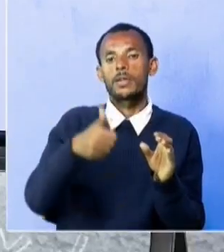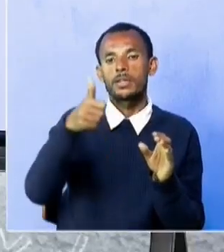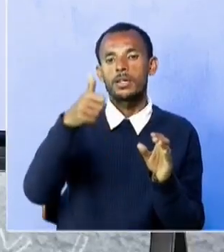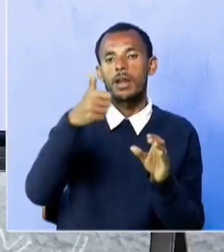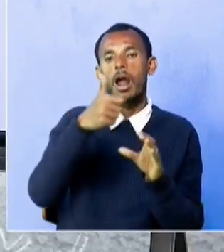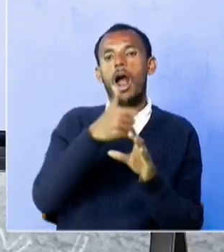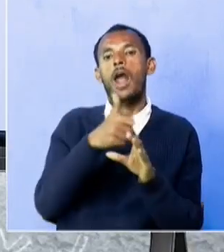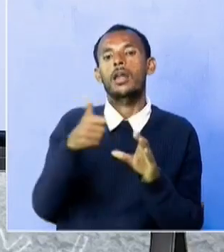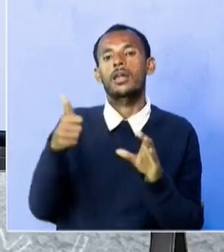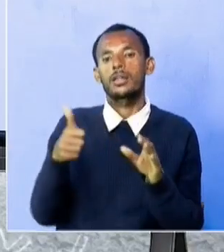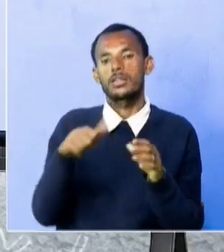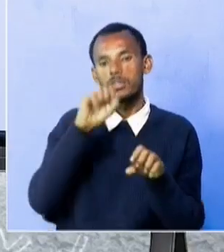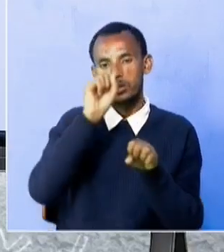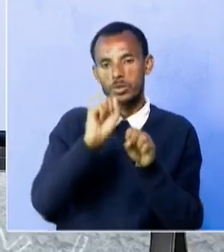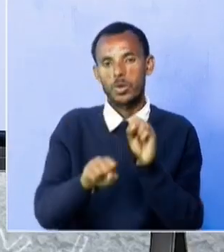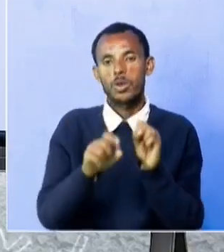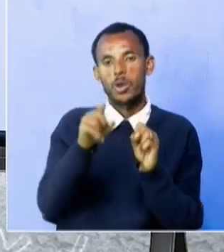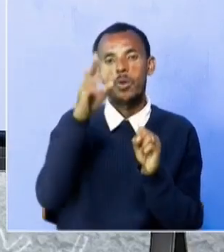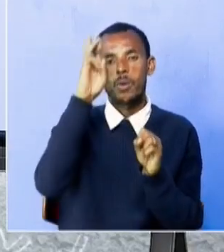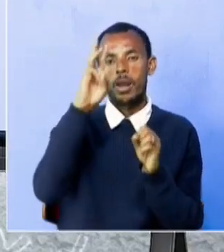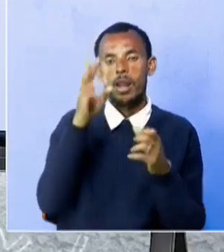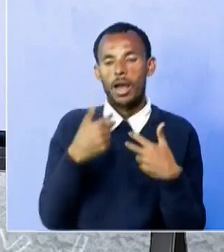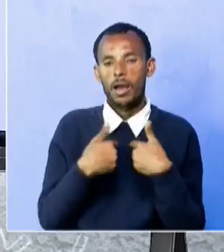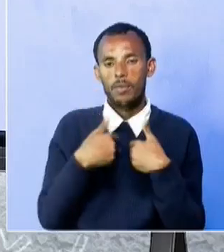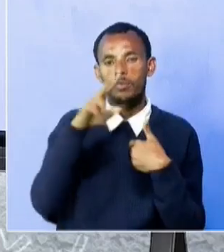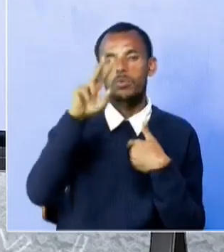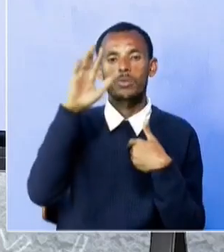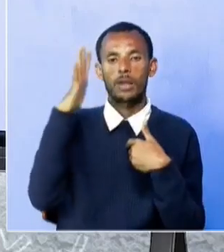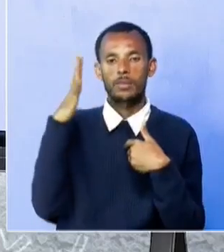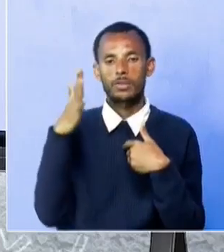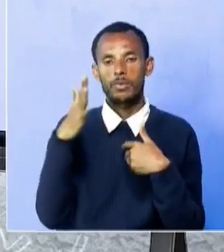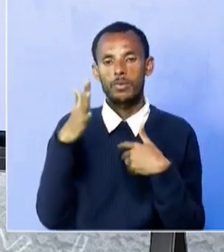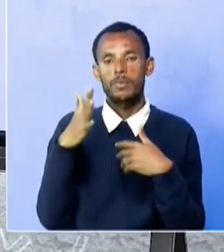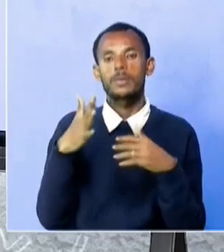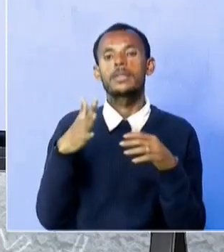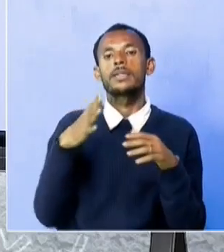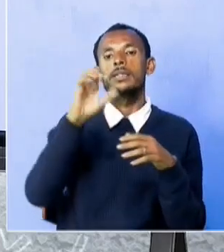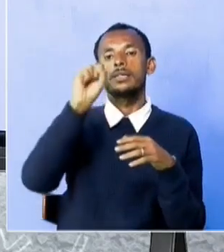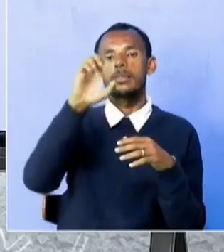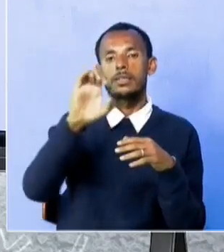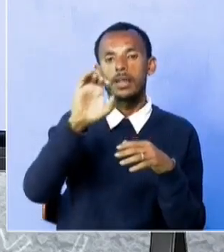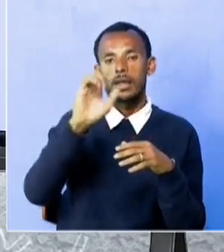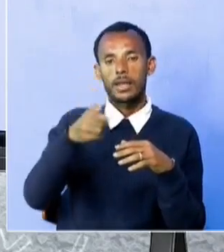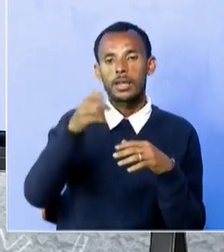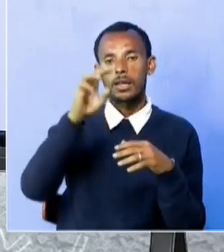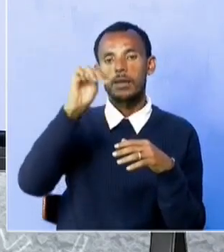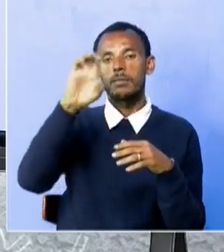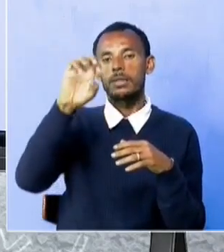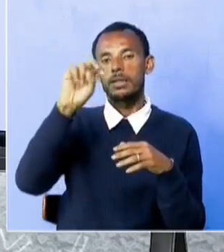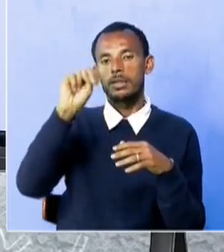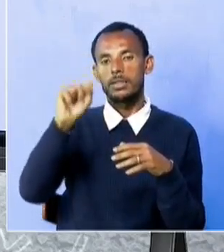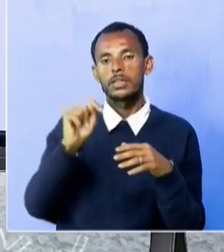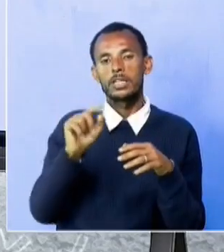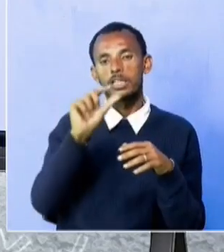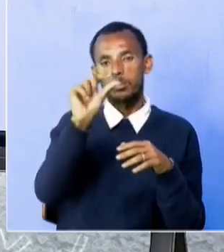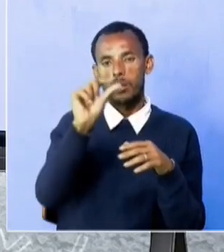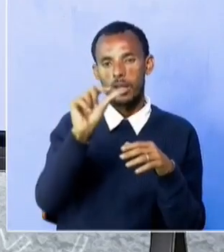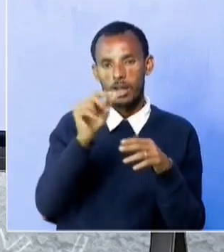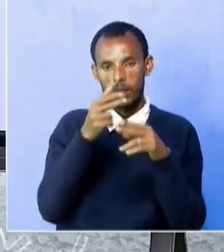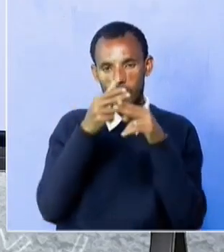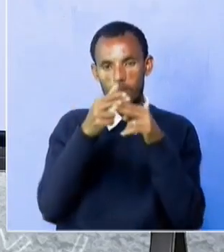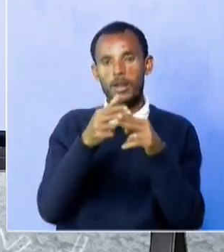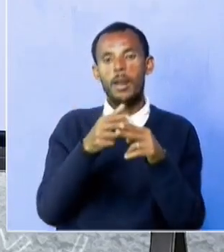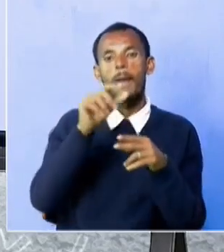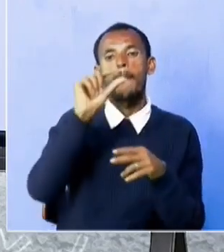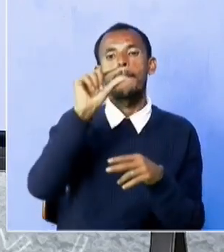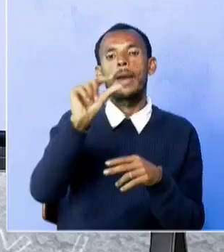arc. So you will have two types of segment, okay? The smaller region, which is considered